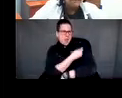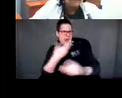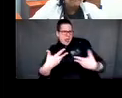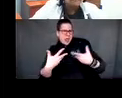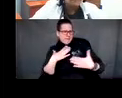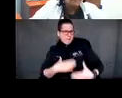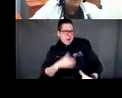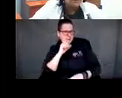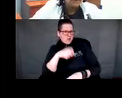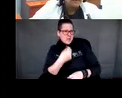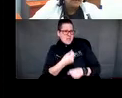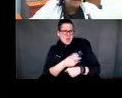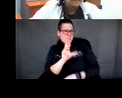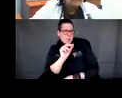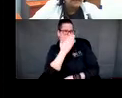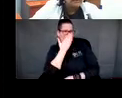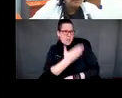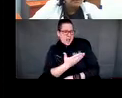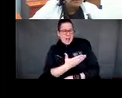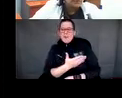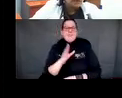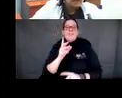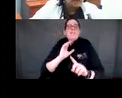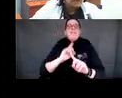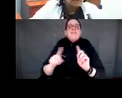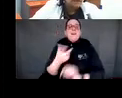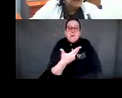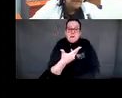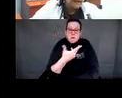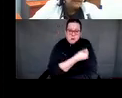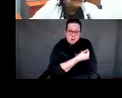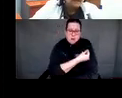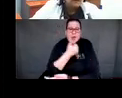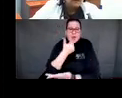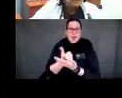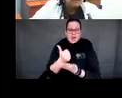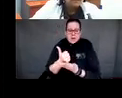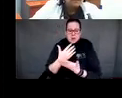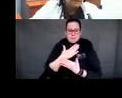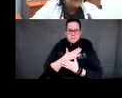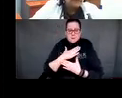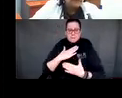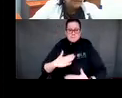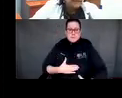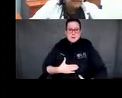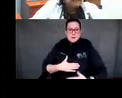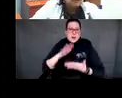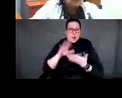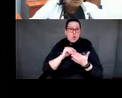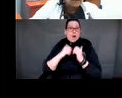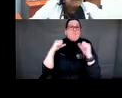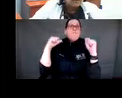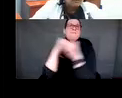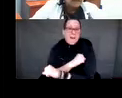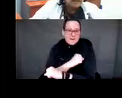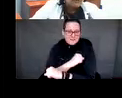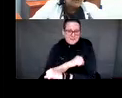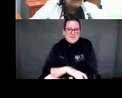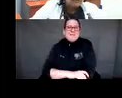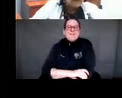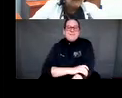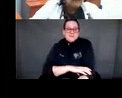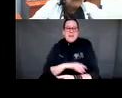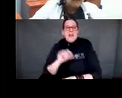is actually to mimic a natural response that the body has when it's infected. And so if you're